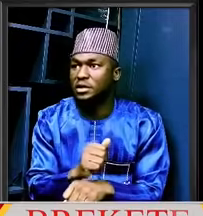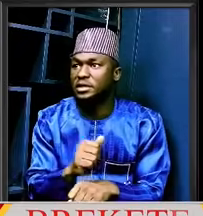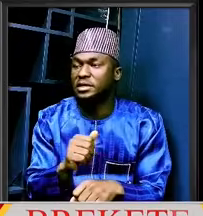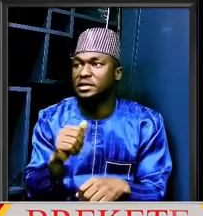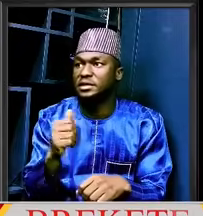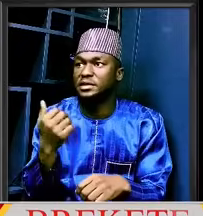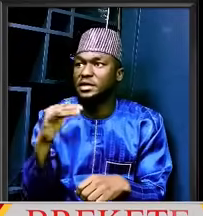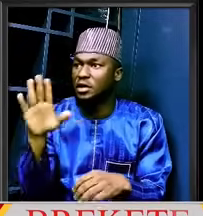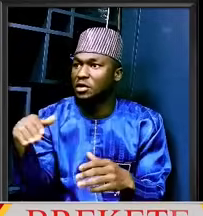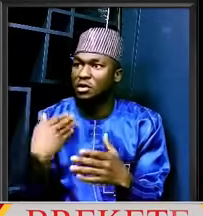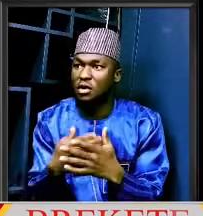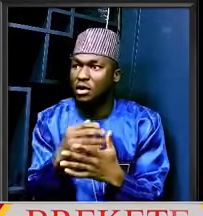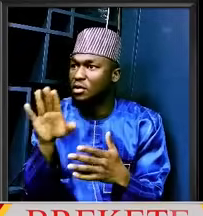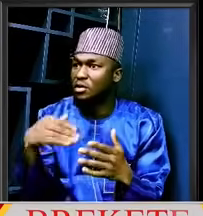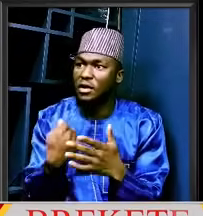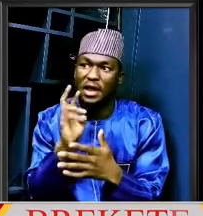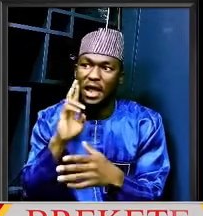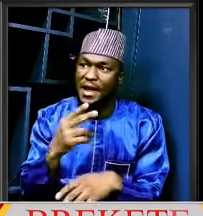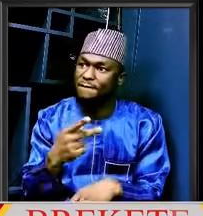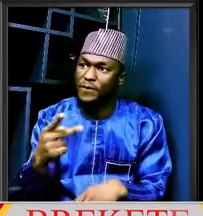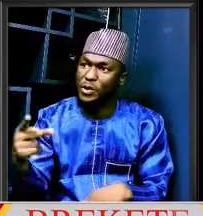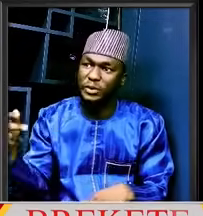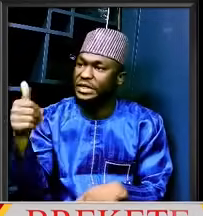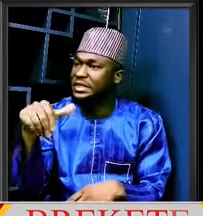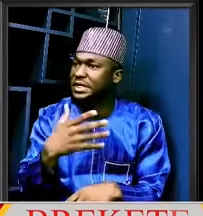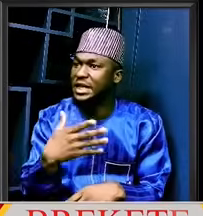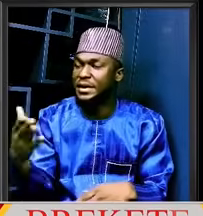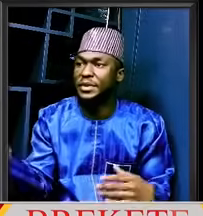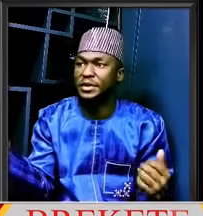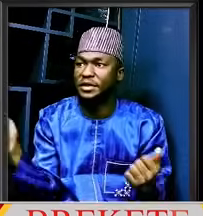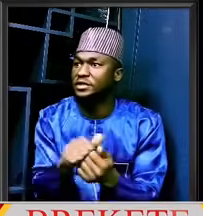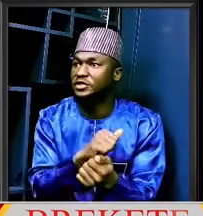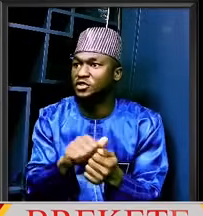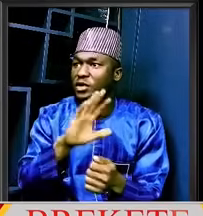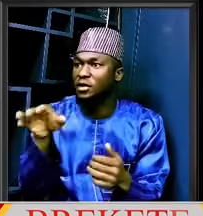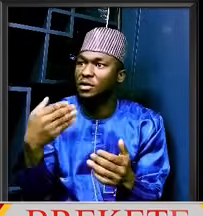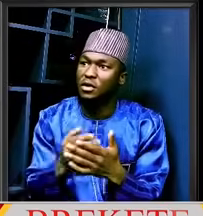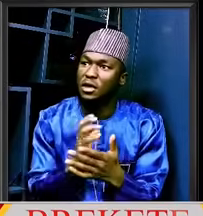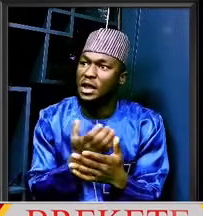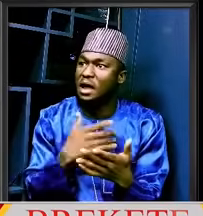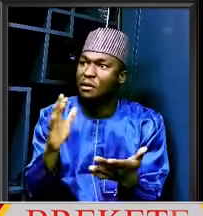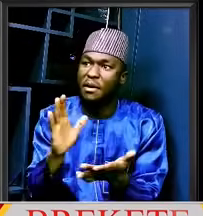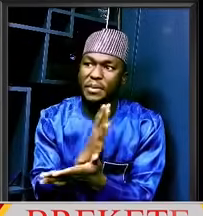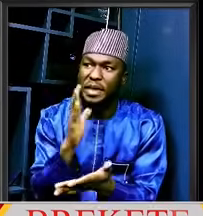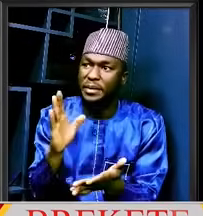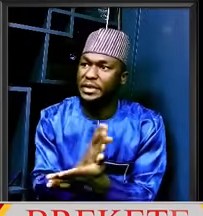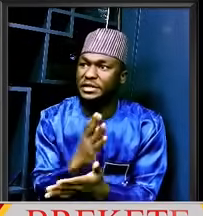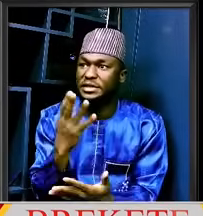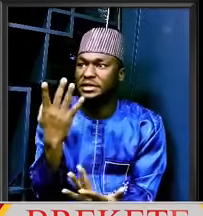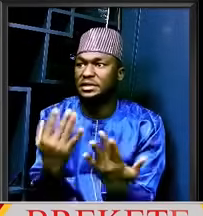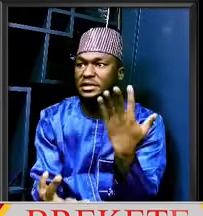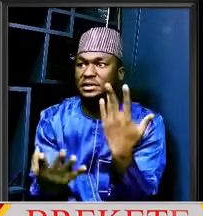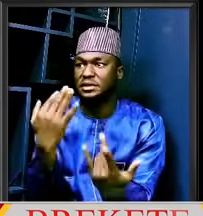1990. All her properties, everything, all her credentials,